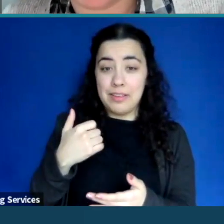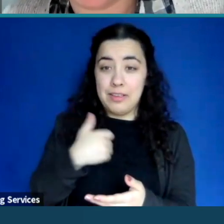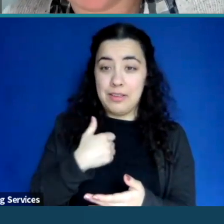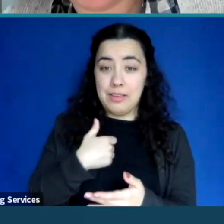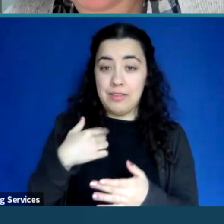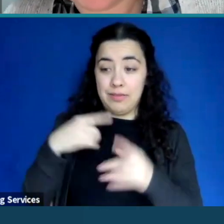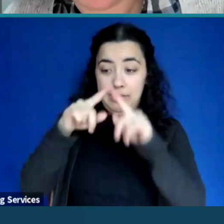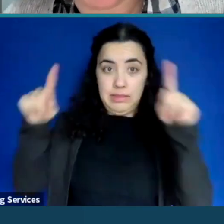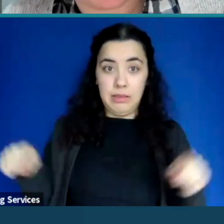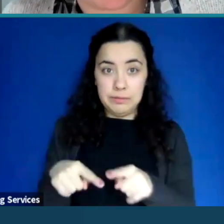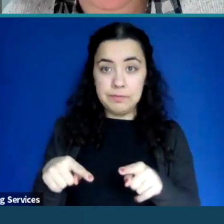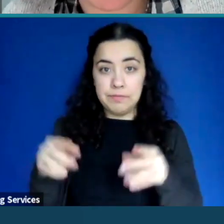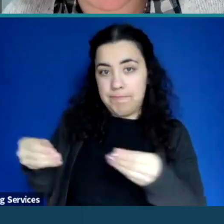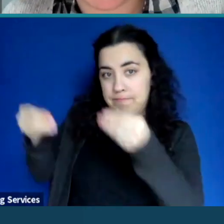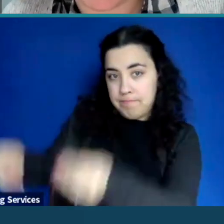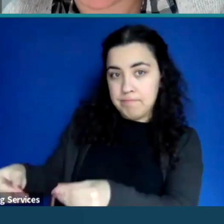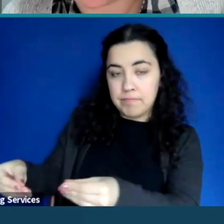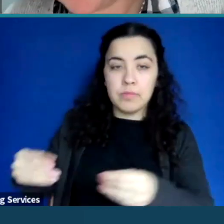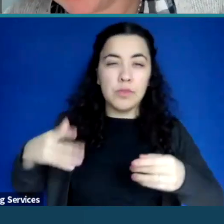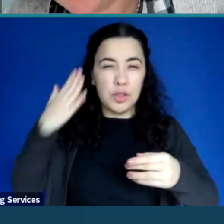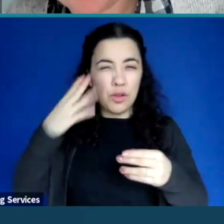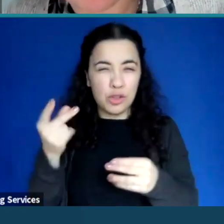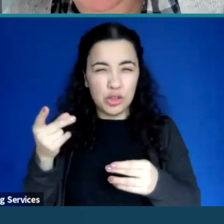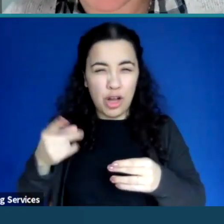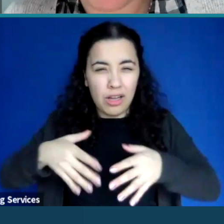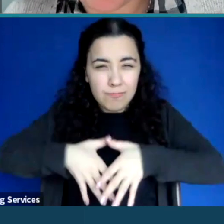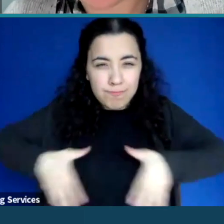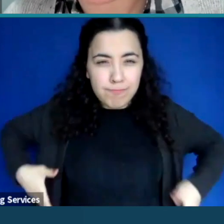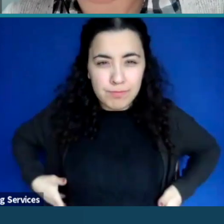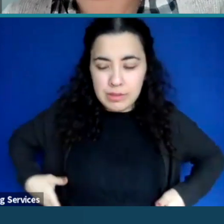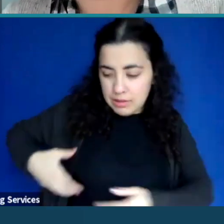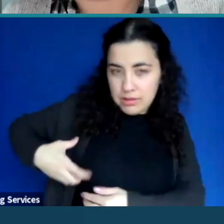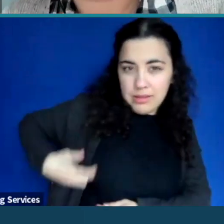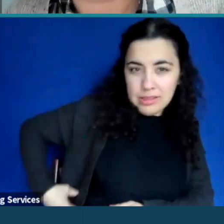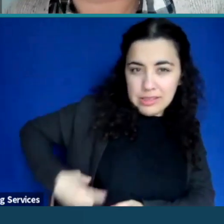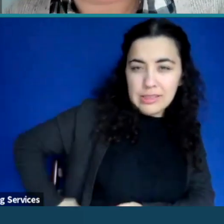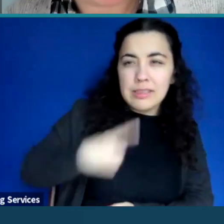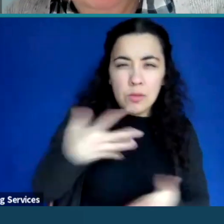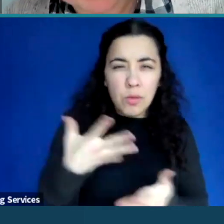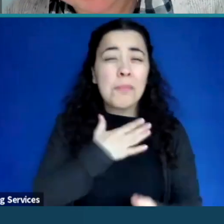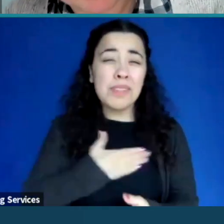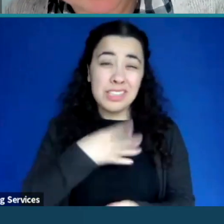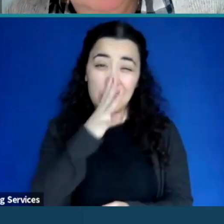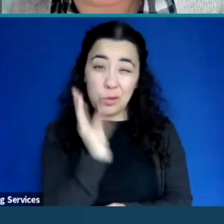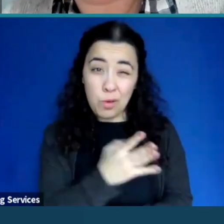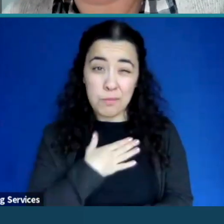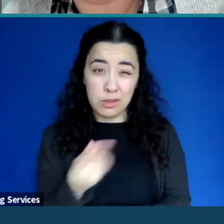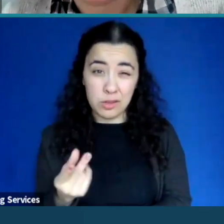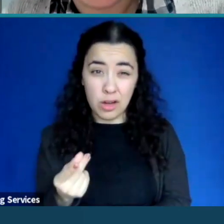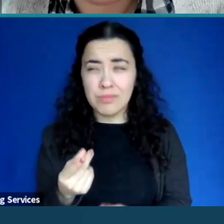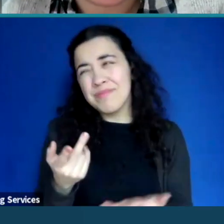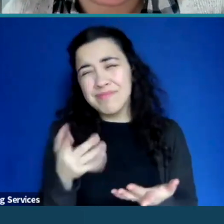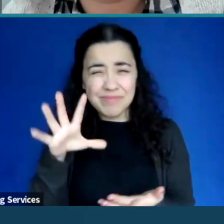put on Hayden's harness that asks, please ignore. And I would say it works maybe half the time. It's a lot,